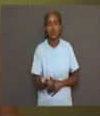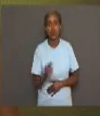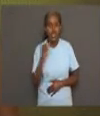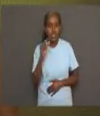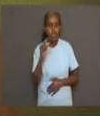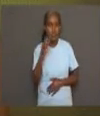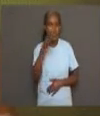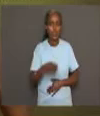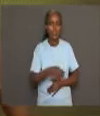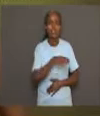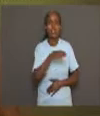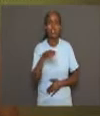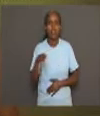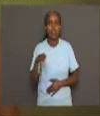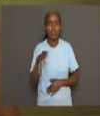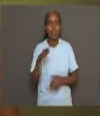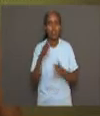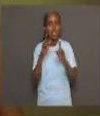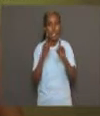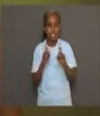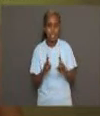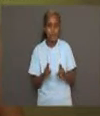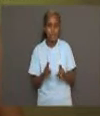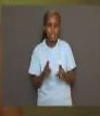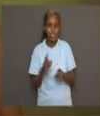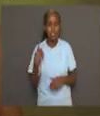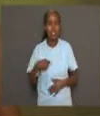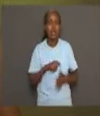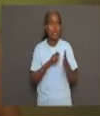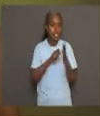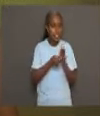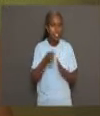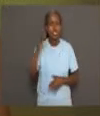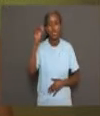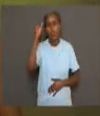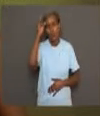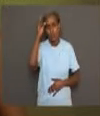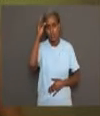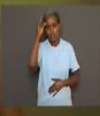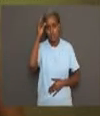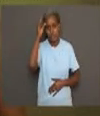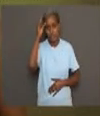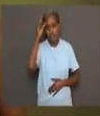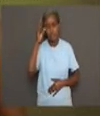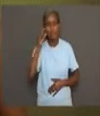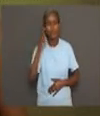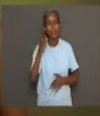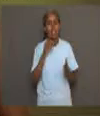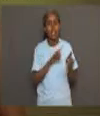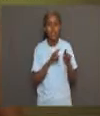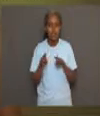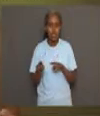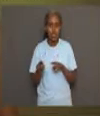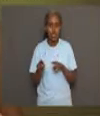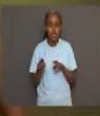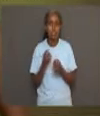few graphs to examine our key concepts, as well as